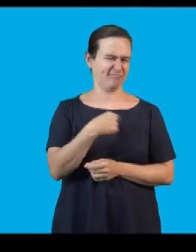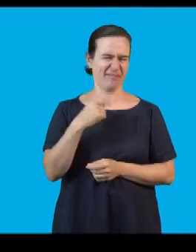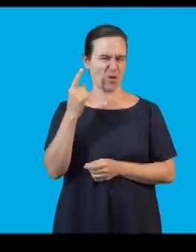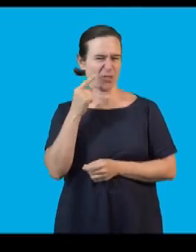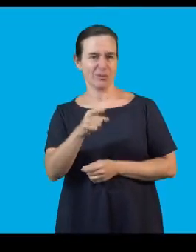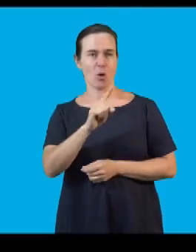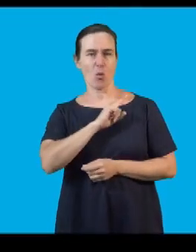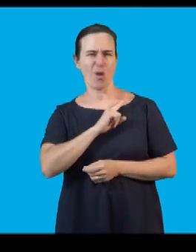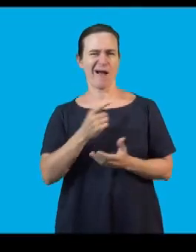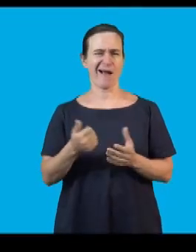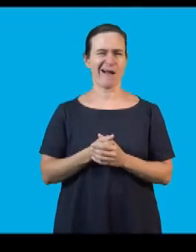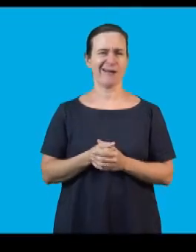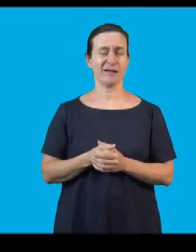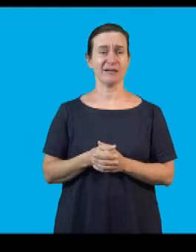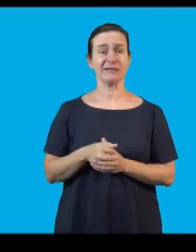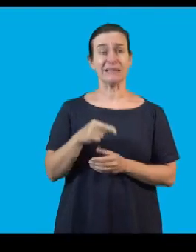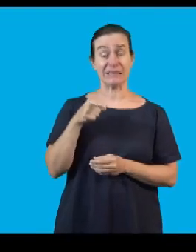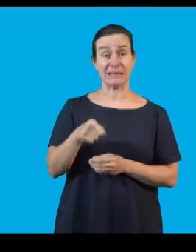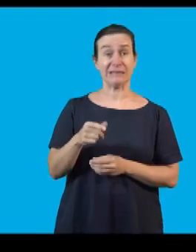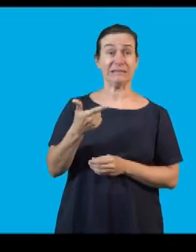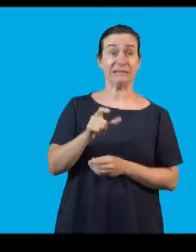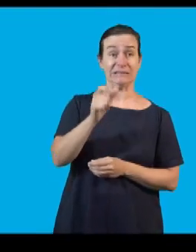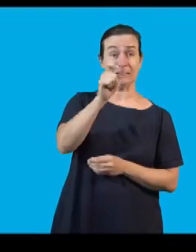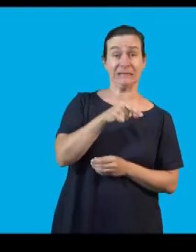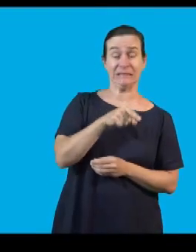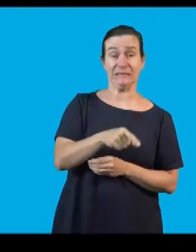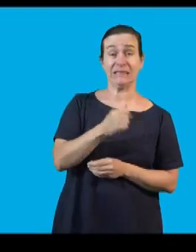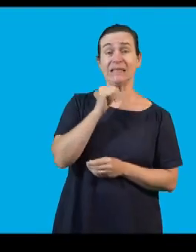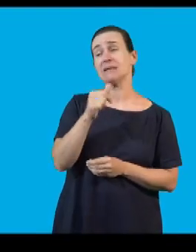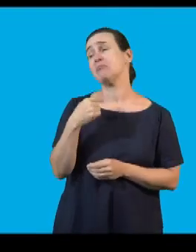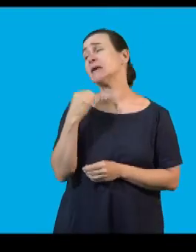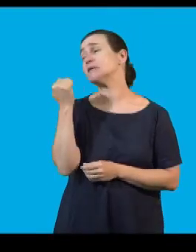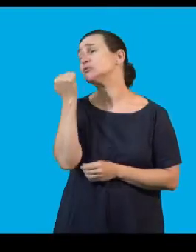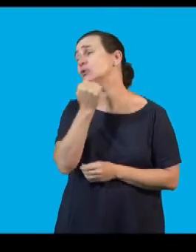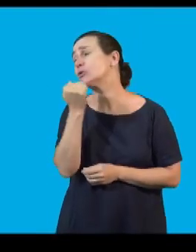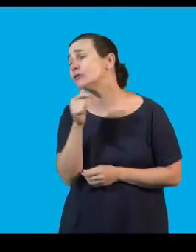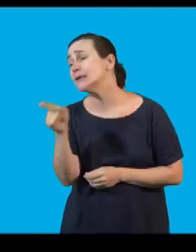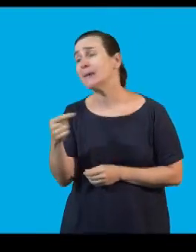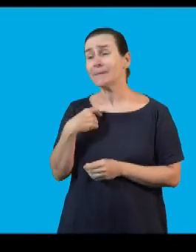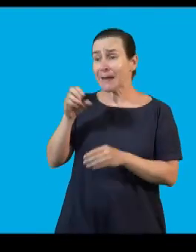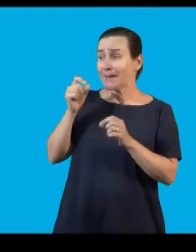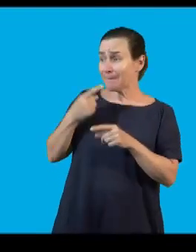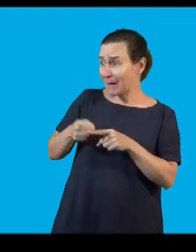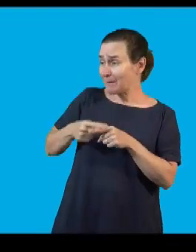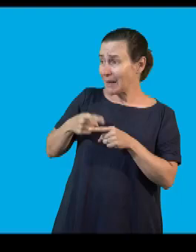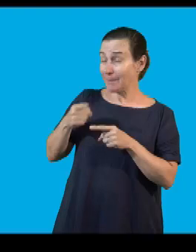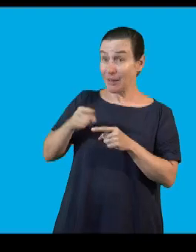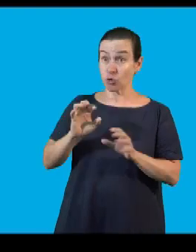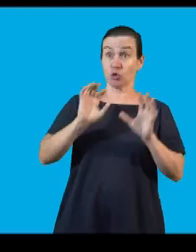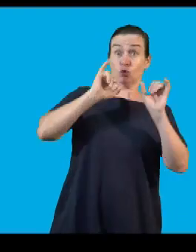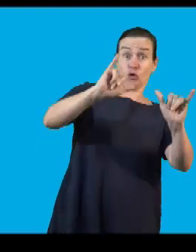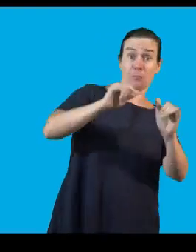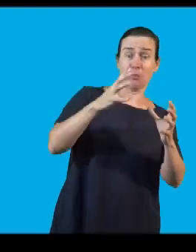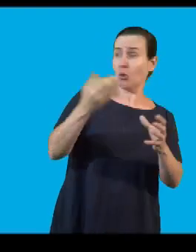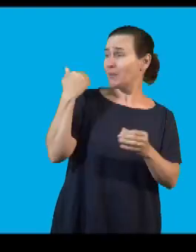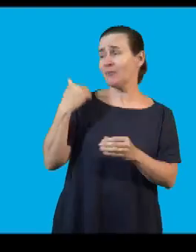right? Because he's, Chalky's saying, I'm sorry, Andy. I've never played a goalie before, so I doubt whether